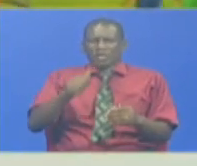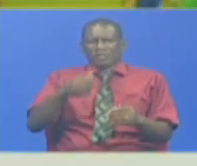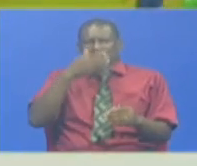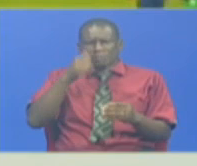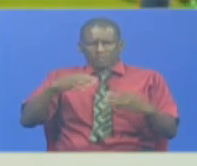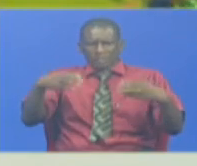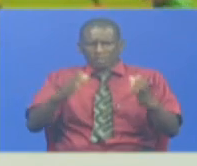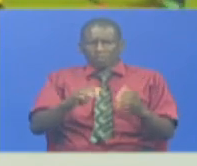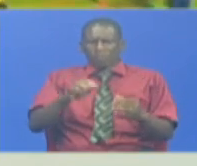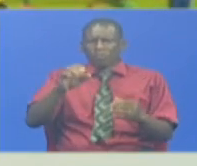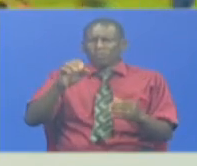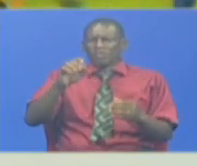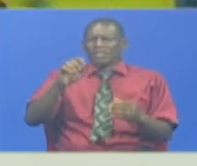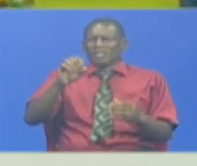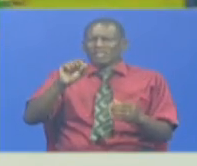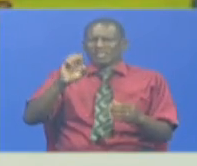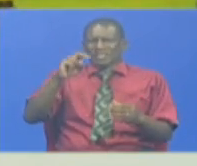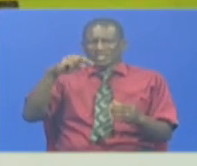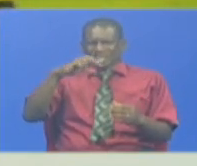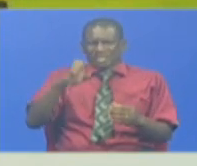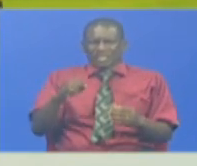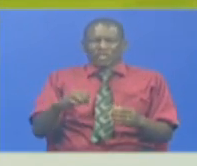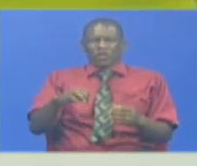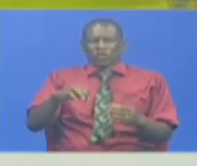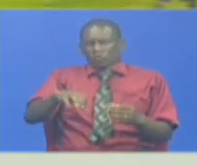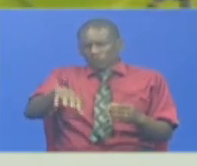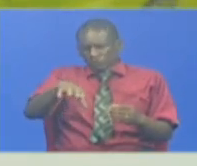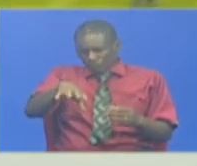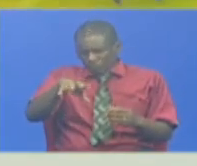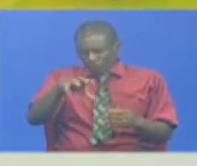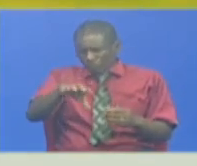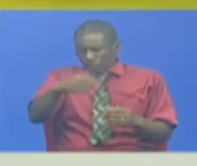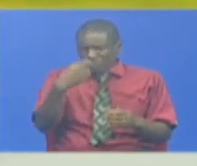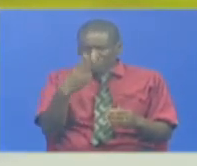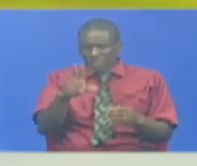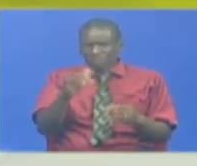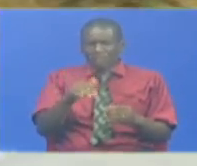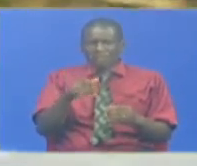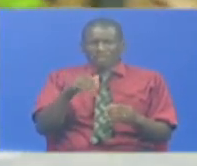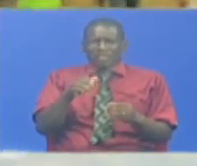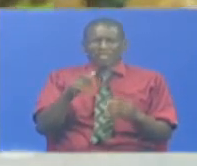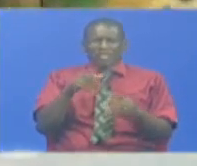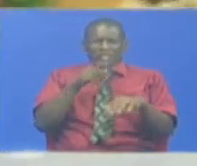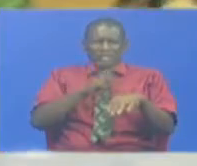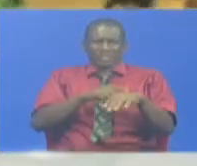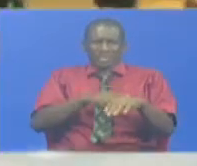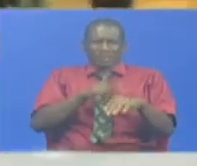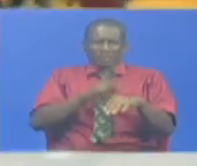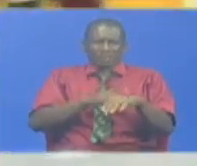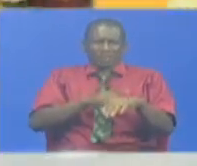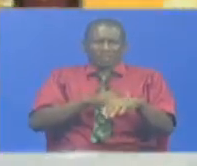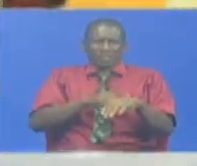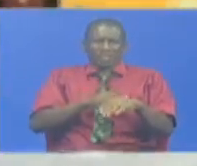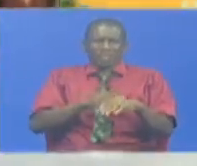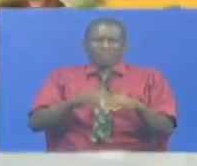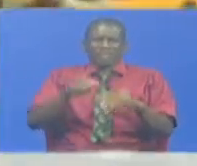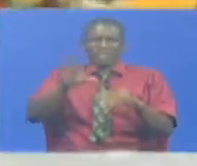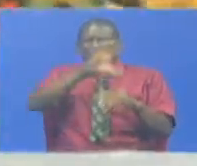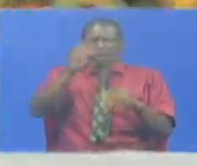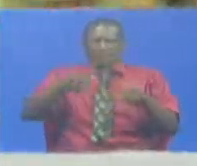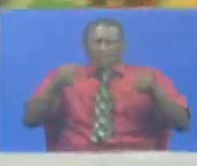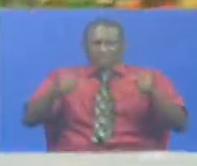Tuyisenge had caught the Angolan's eye in the CAF Confederation Cup when 10-man Gor stunned Petro to qualify for a first ever